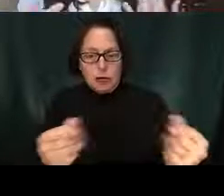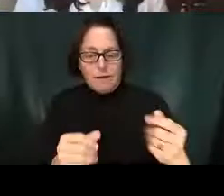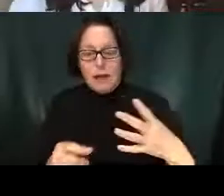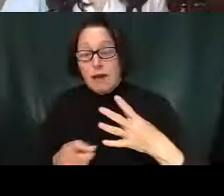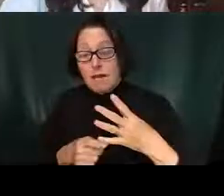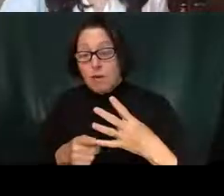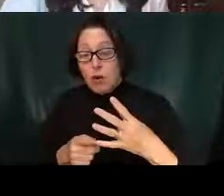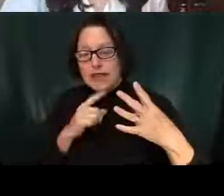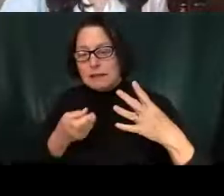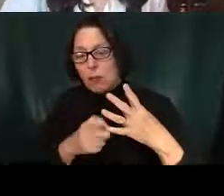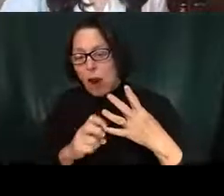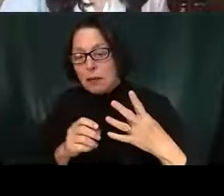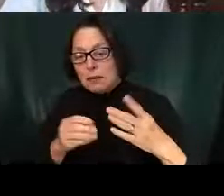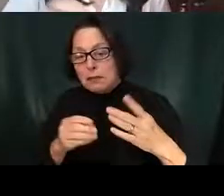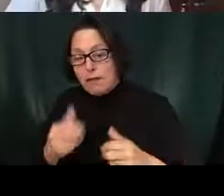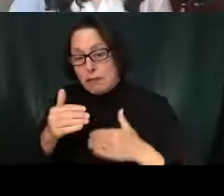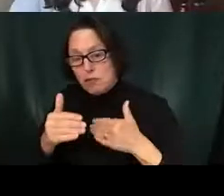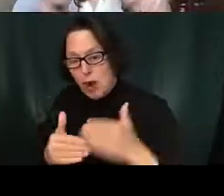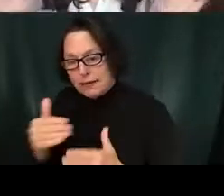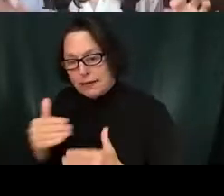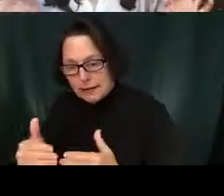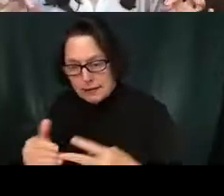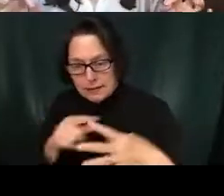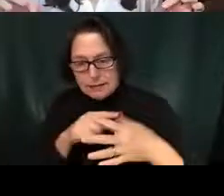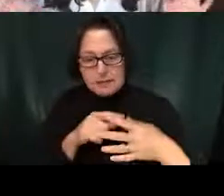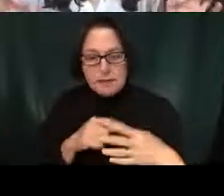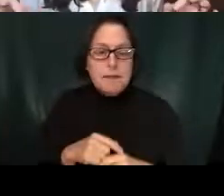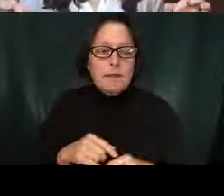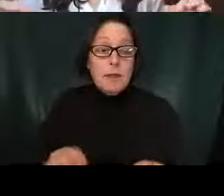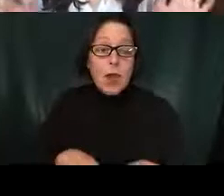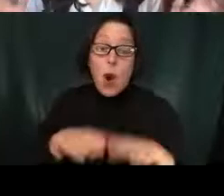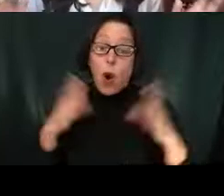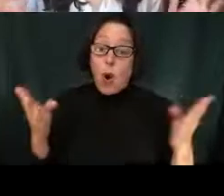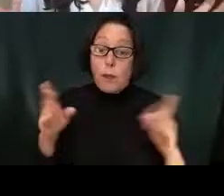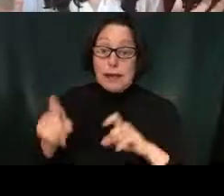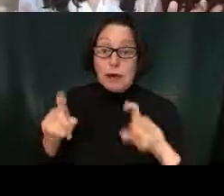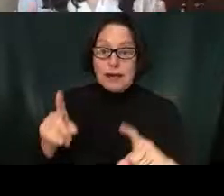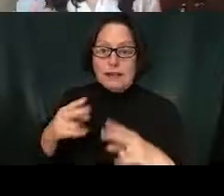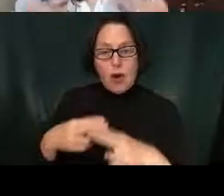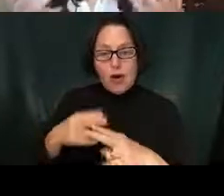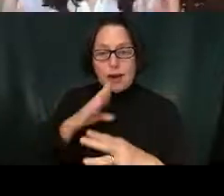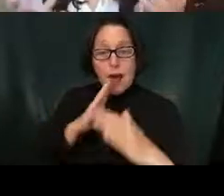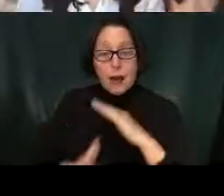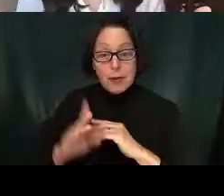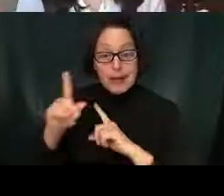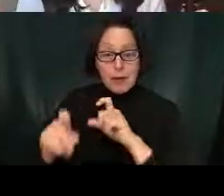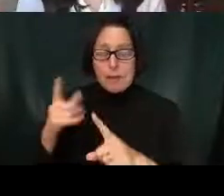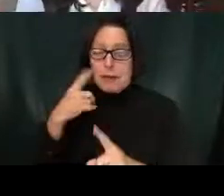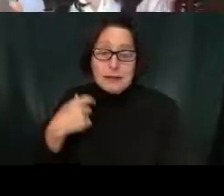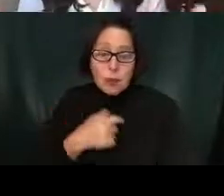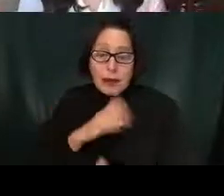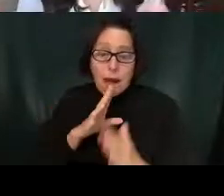about the problem solving process. So open inquiry is often called humble inquiry because we're asking